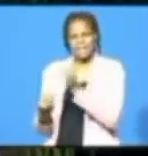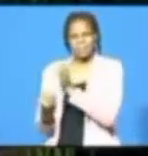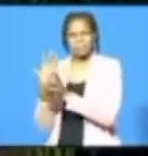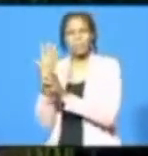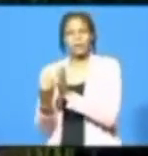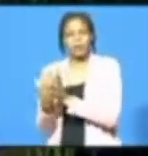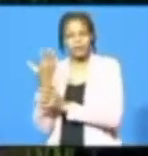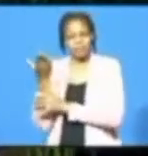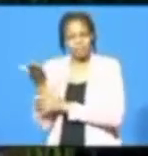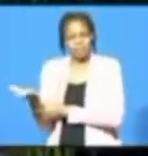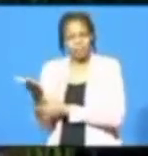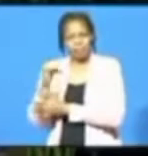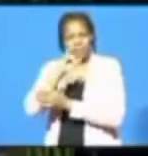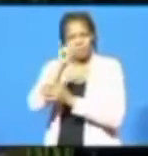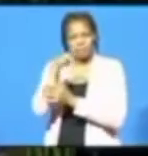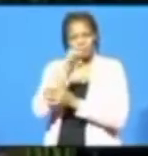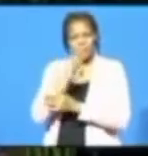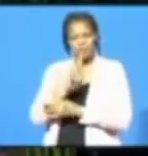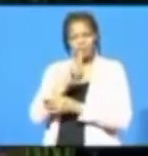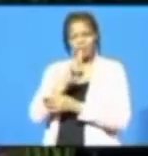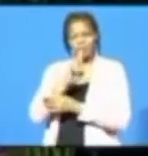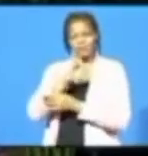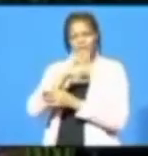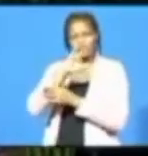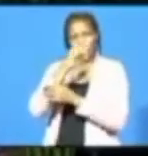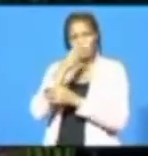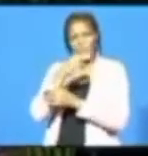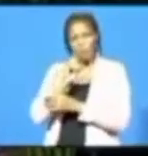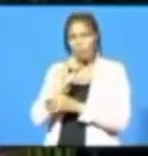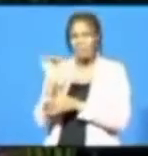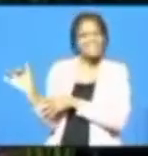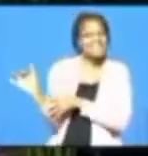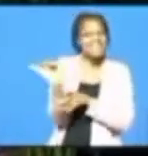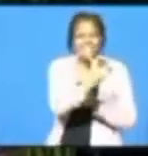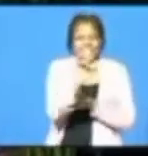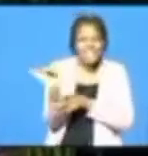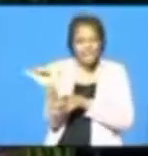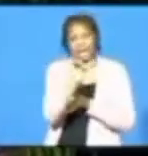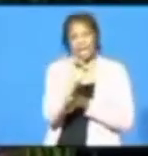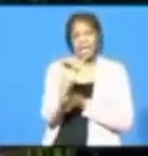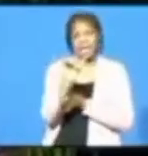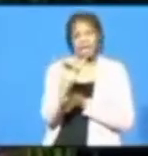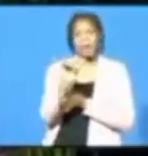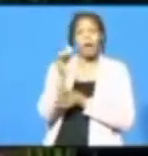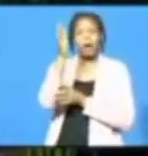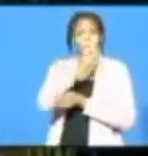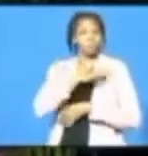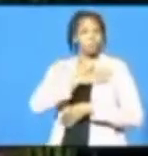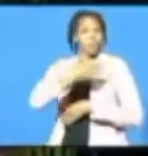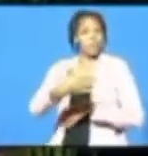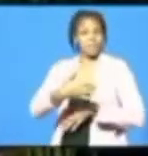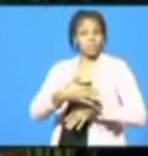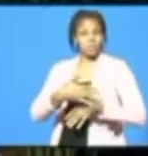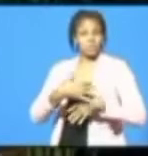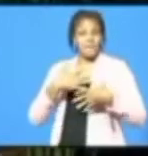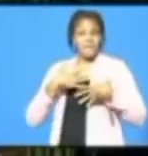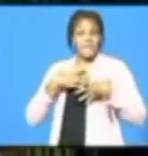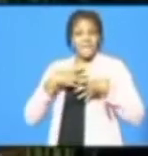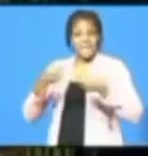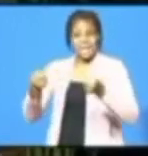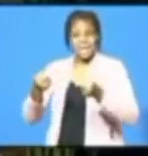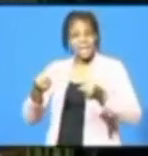So also he is willing to heal the hearts of men and women who are